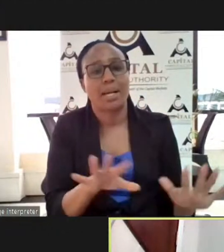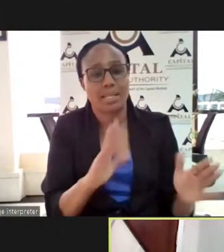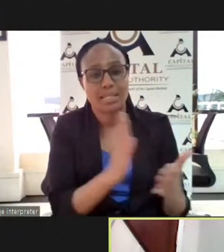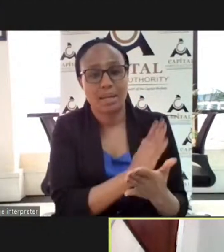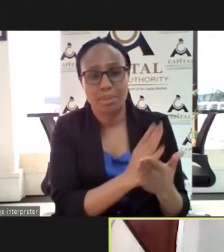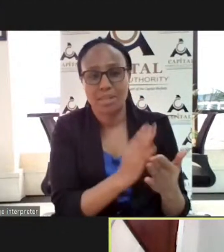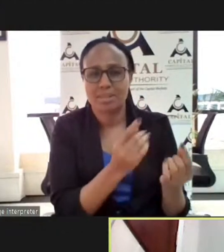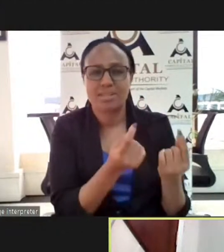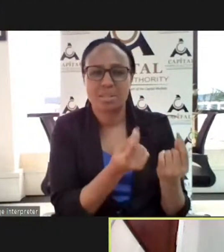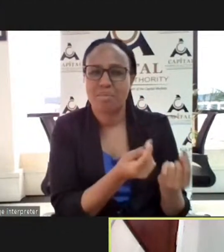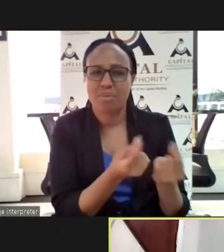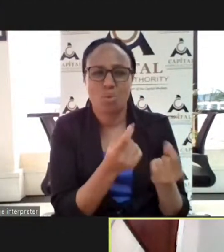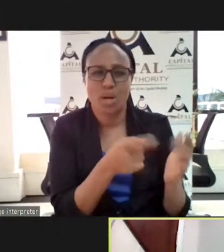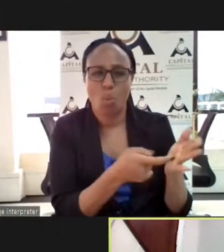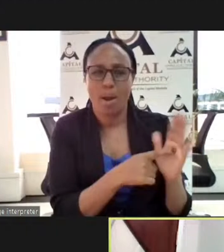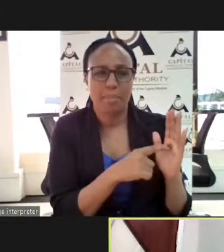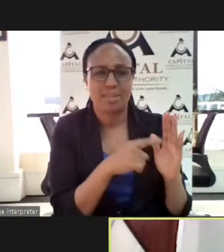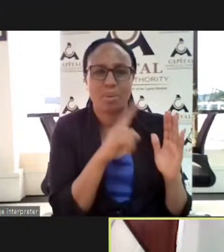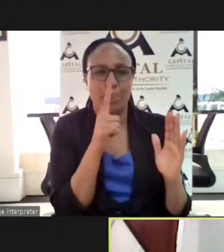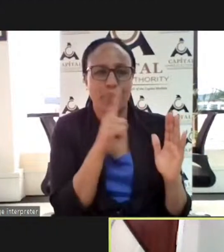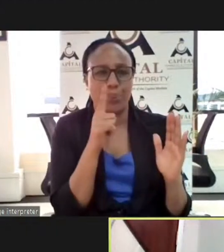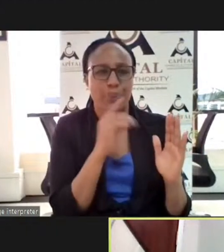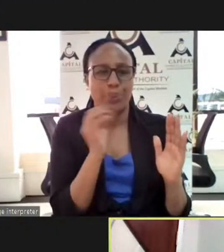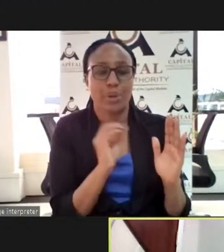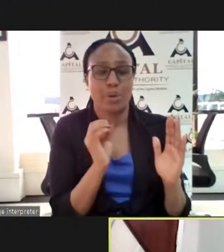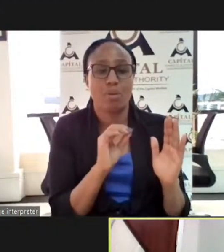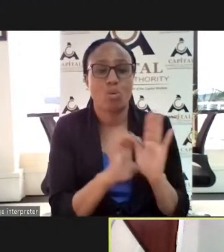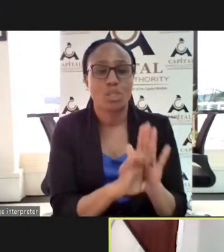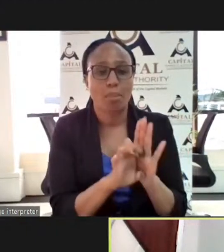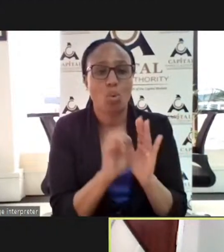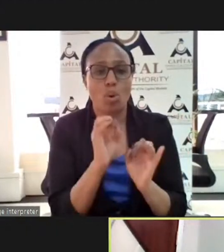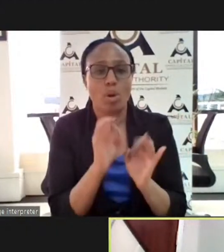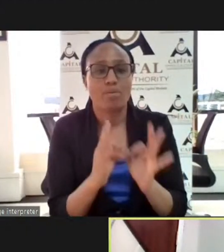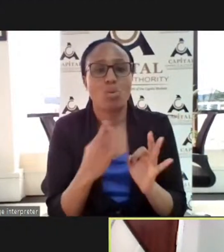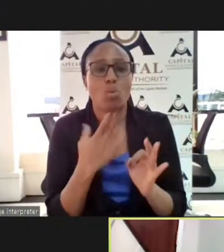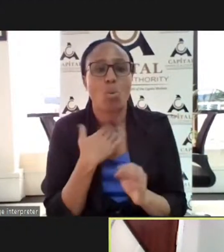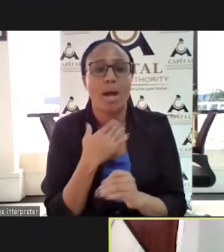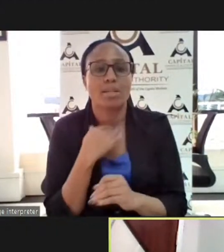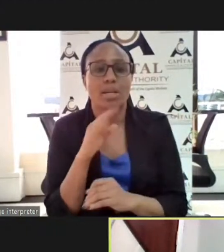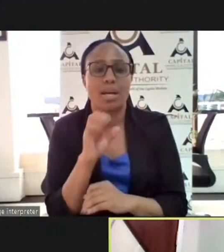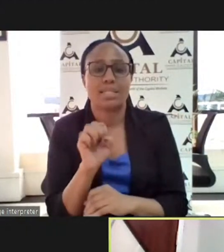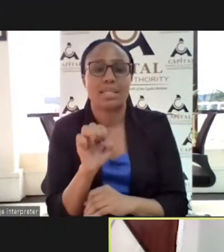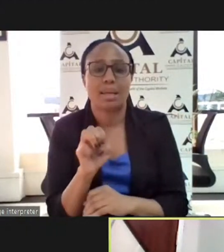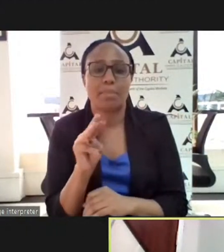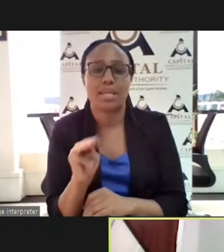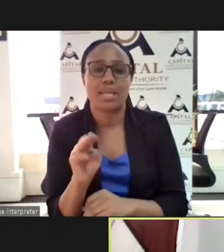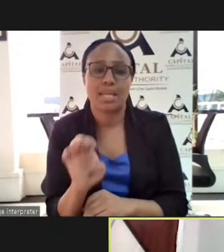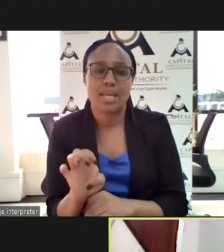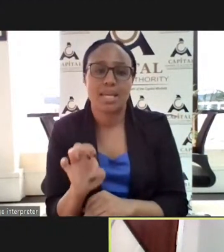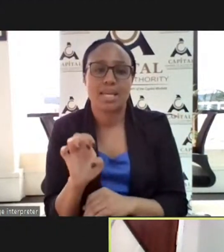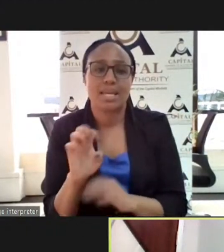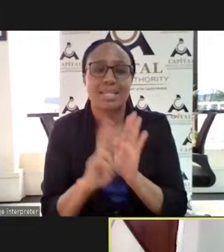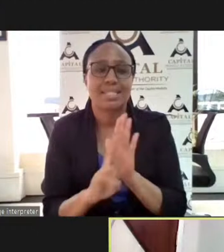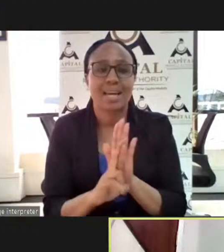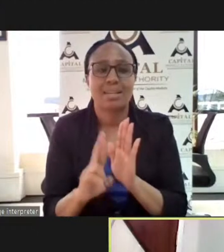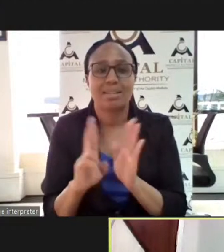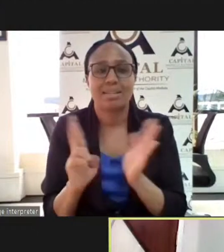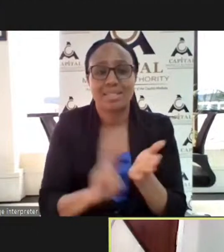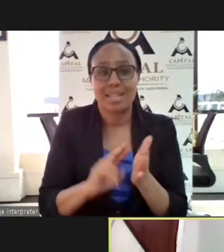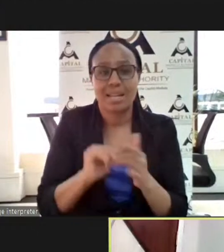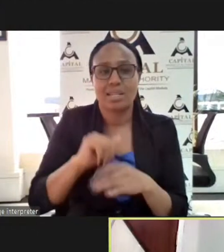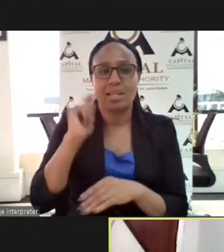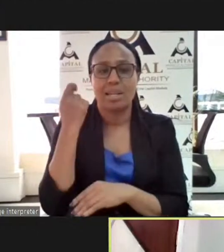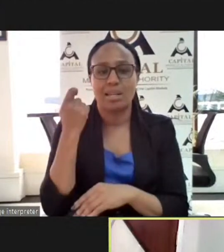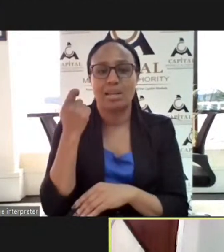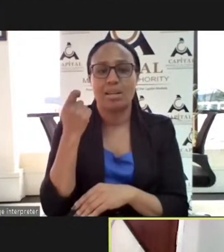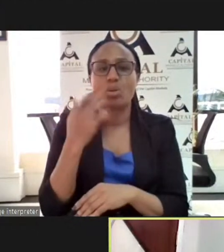less. So for example, if you have an SME that is registered in Kenya, because it has to be incorporated in Kenya, and you want